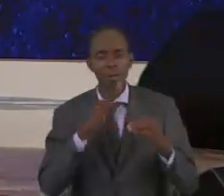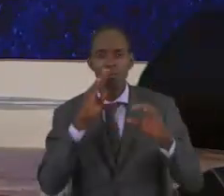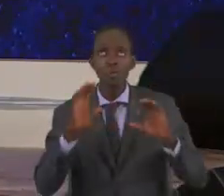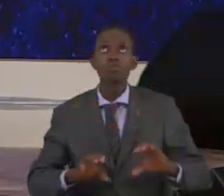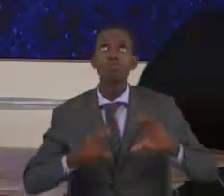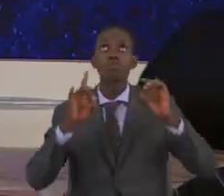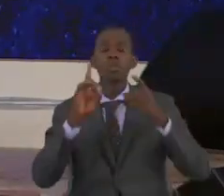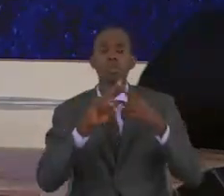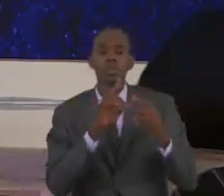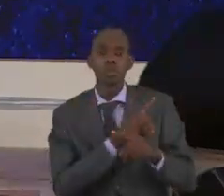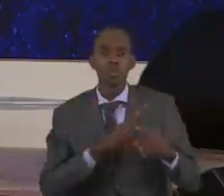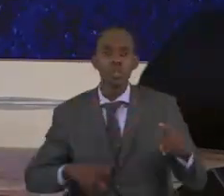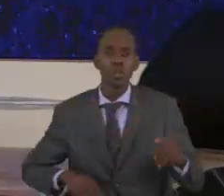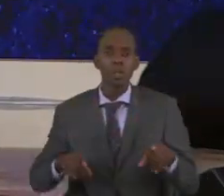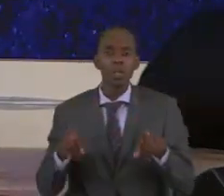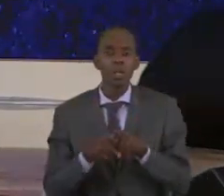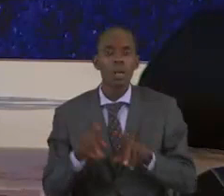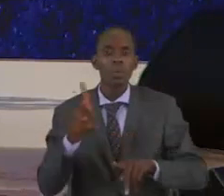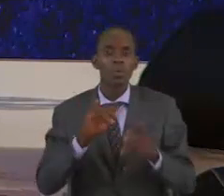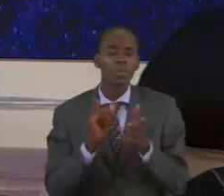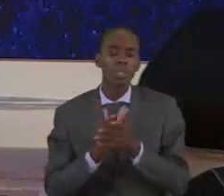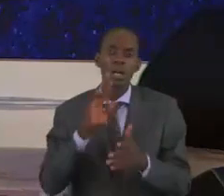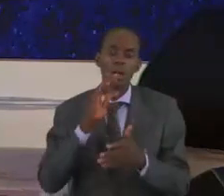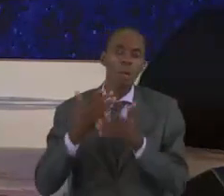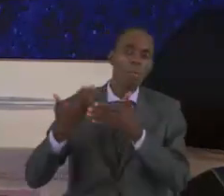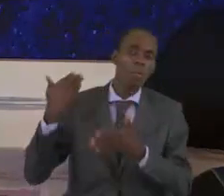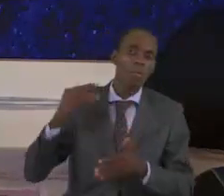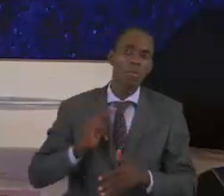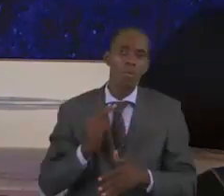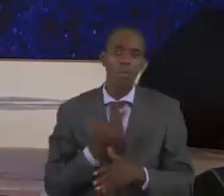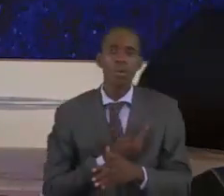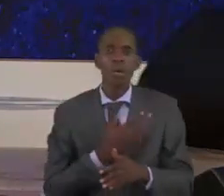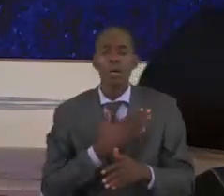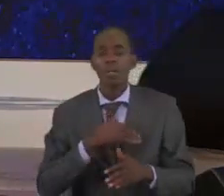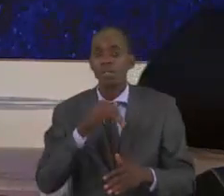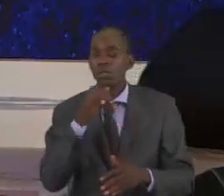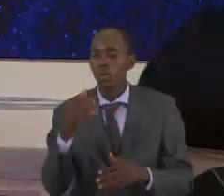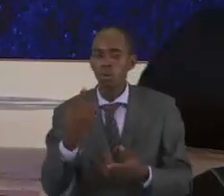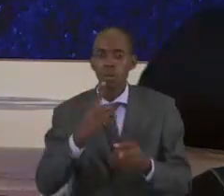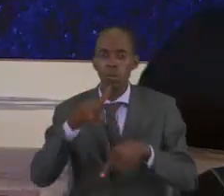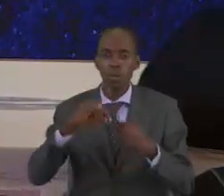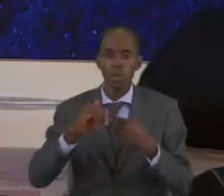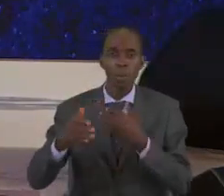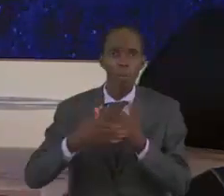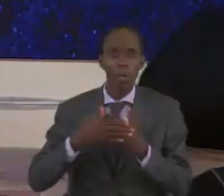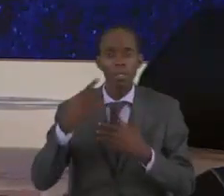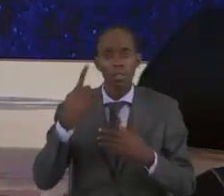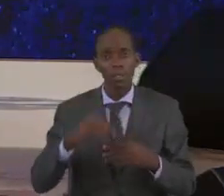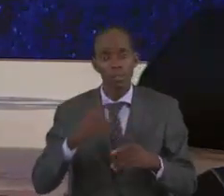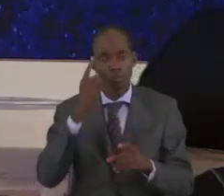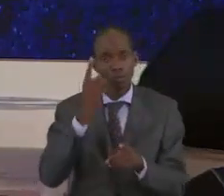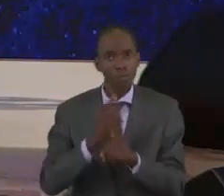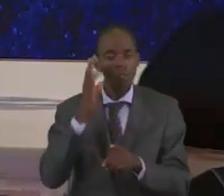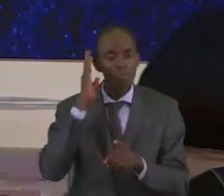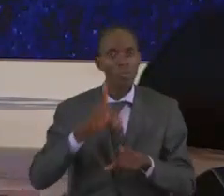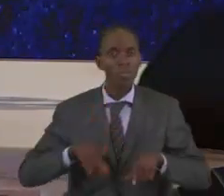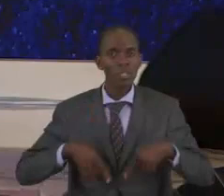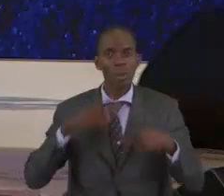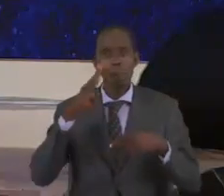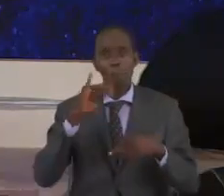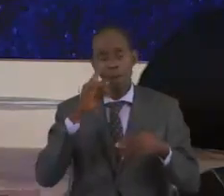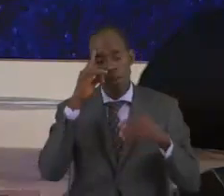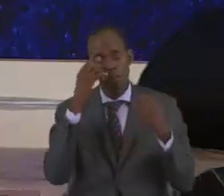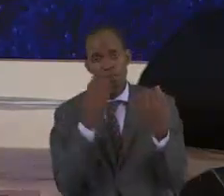the Lord like those who have gone before us, and we are not turning back. The just shall live by faith. But